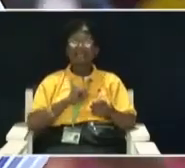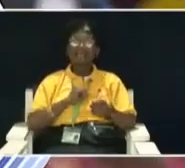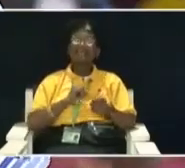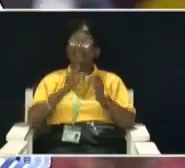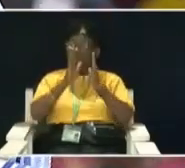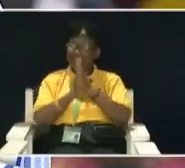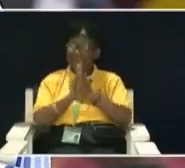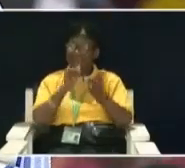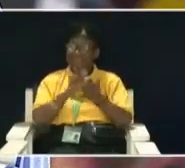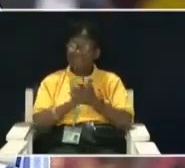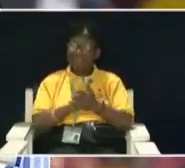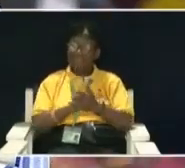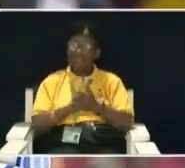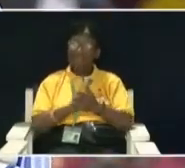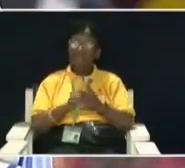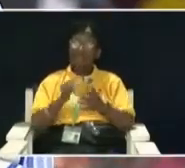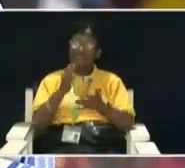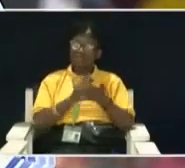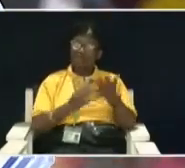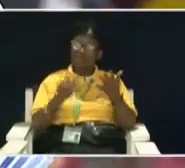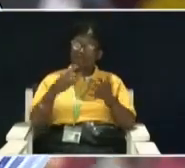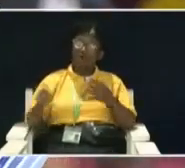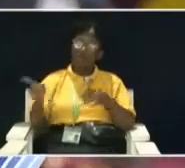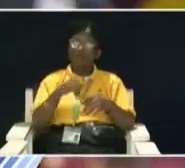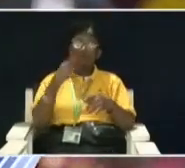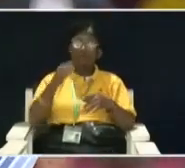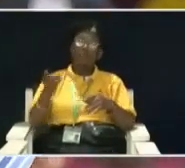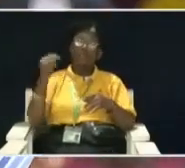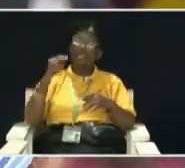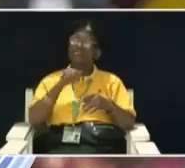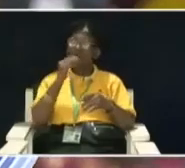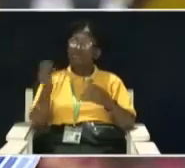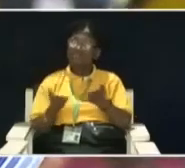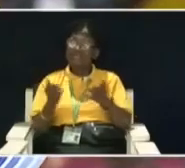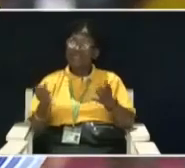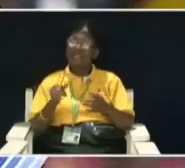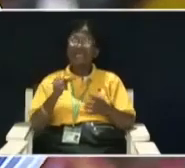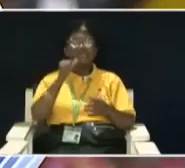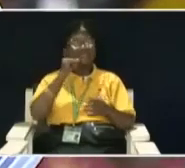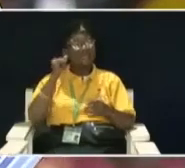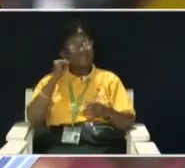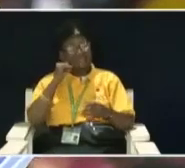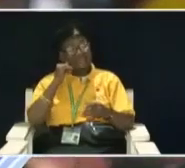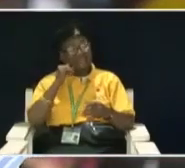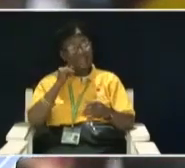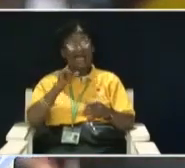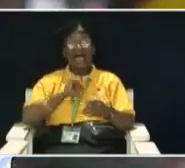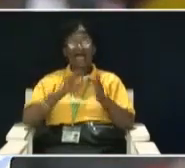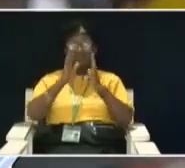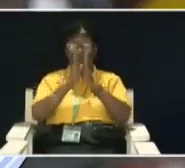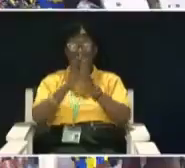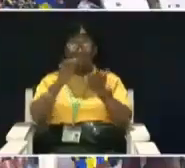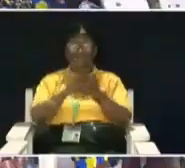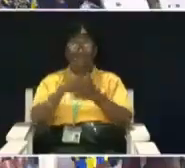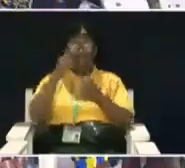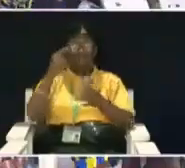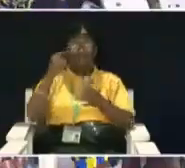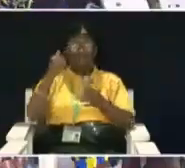other name, every plant my father did not plant in your body, the fire of God will